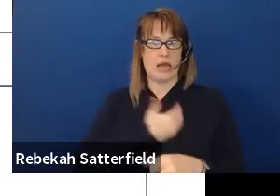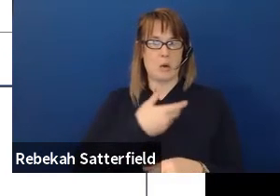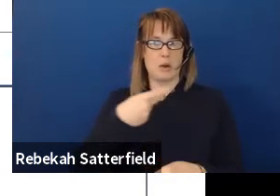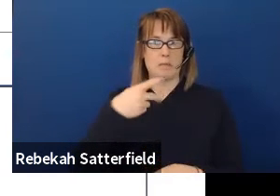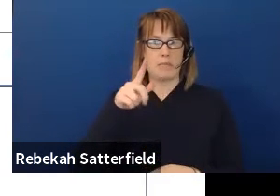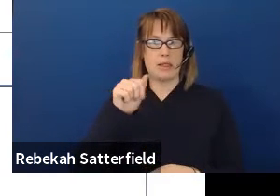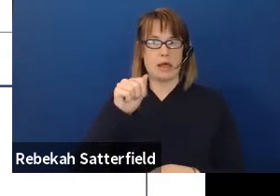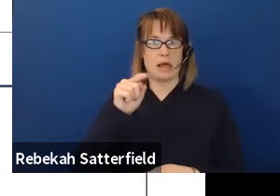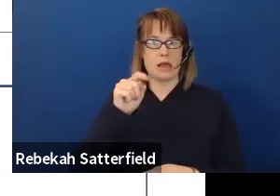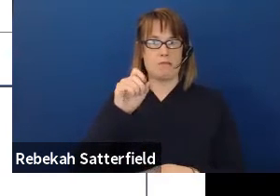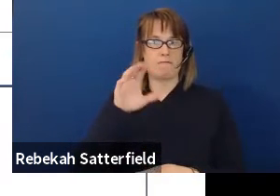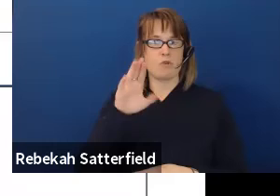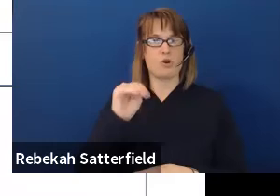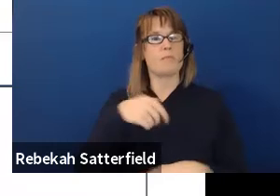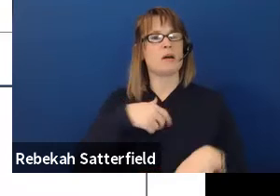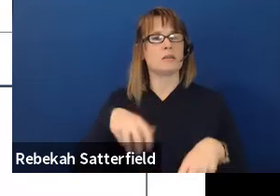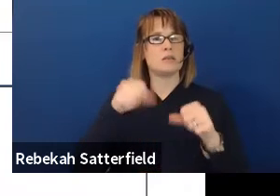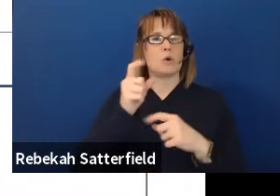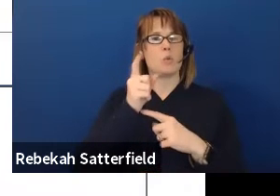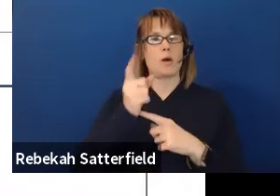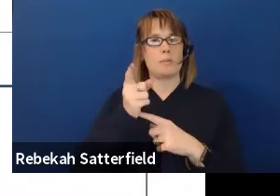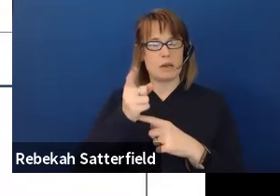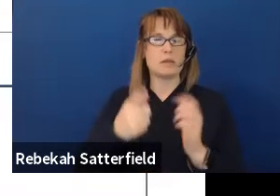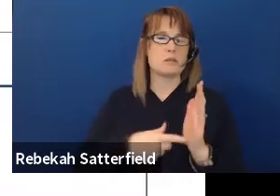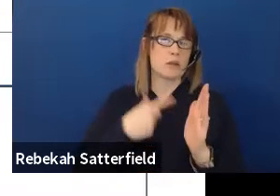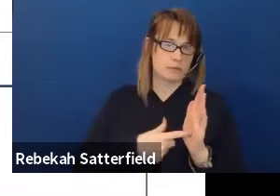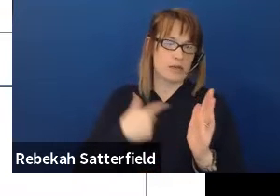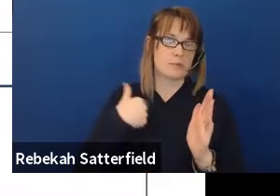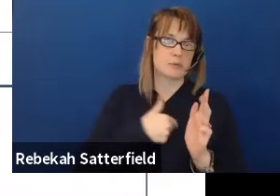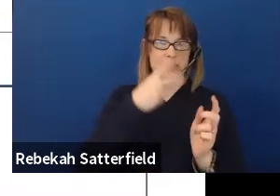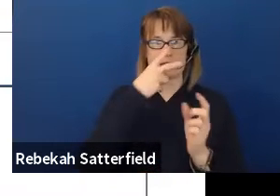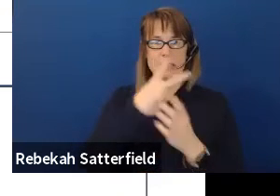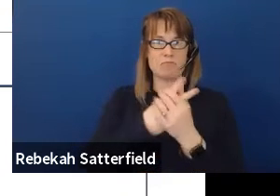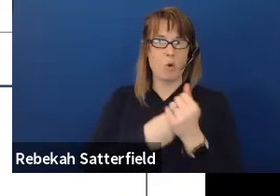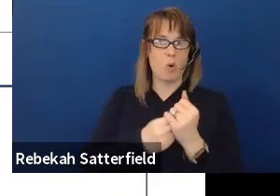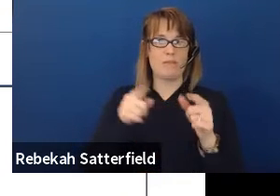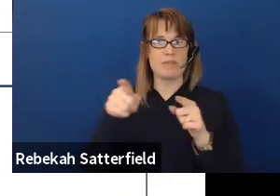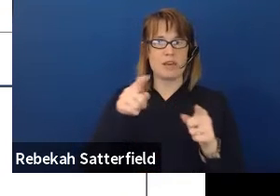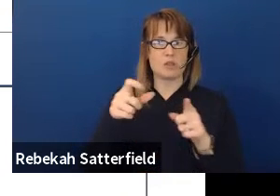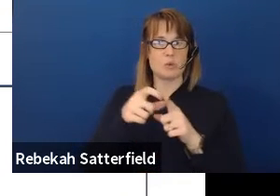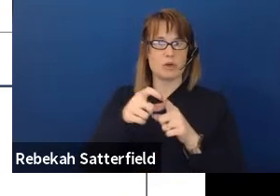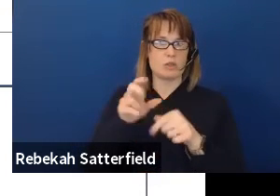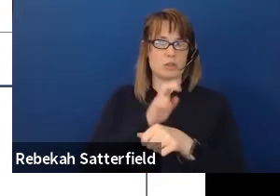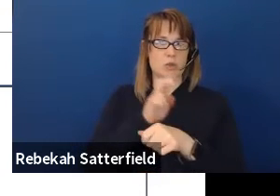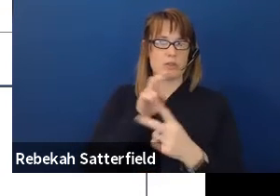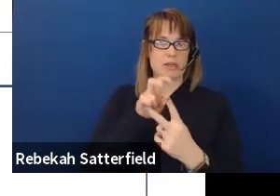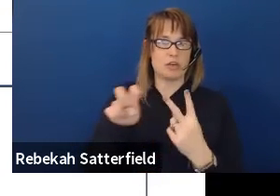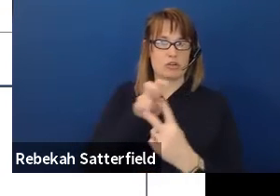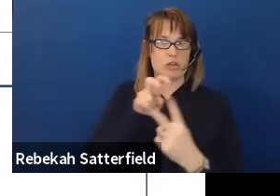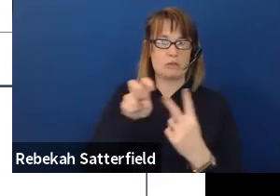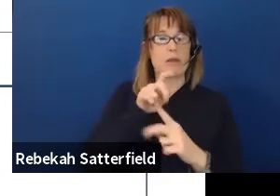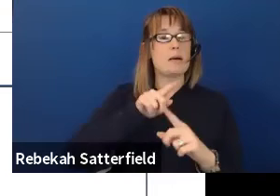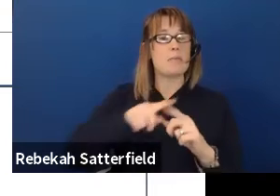just to explain the difference, because sometimes we've seen both these words get used interchangeably. But